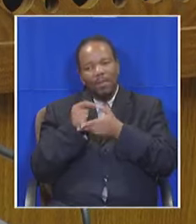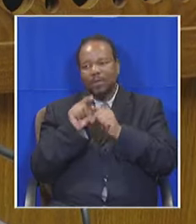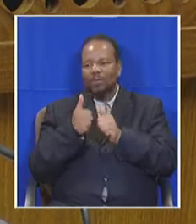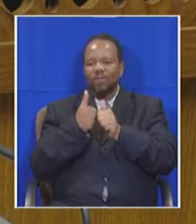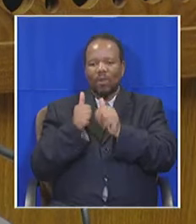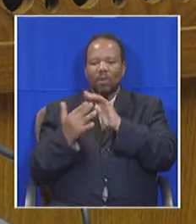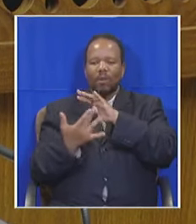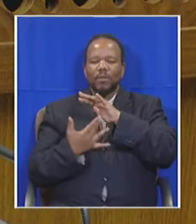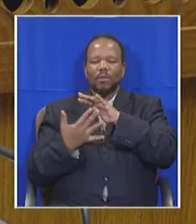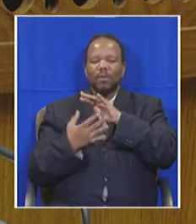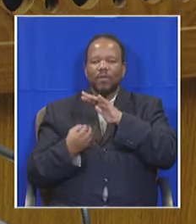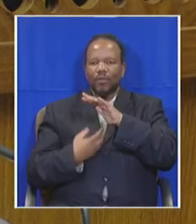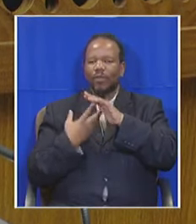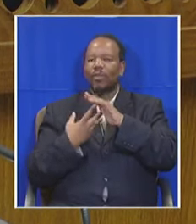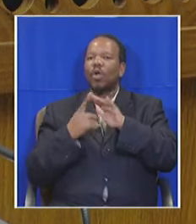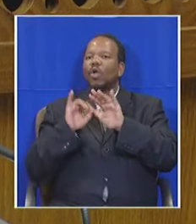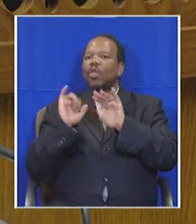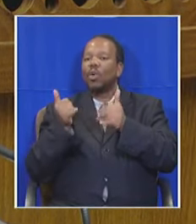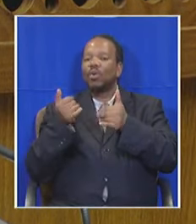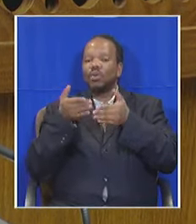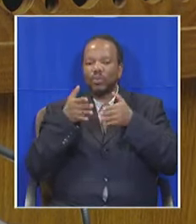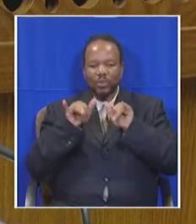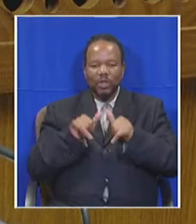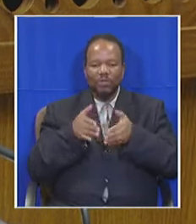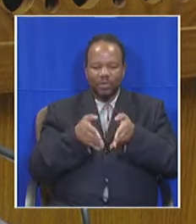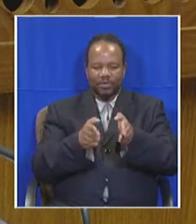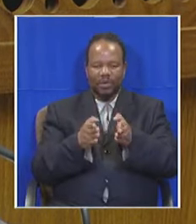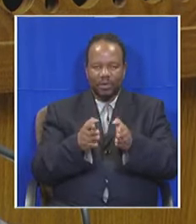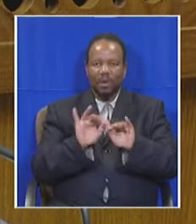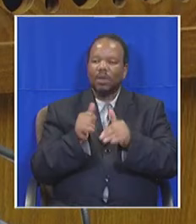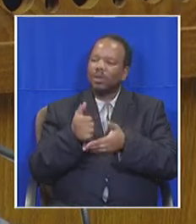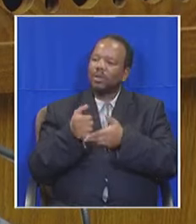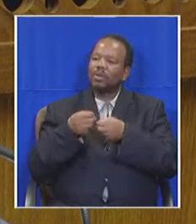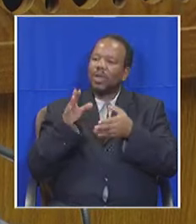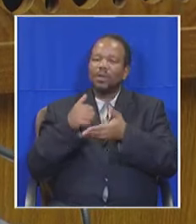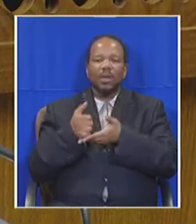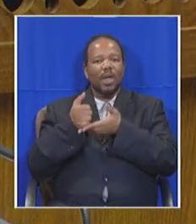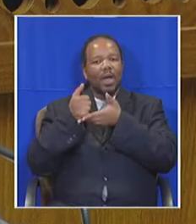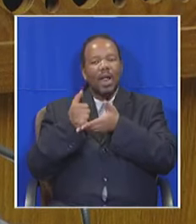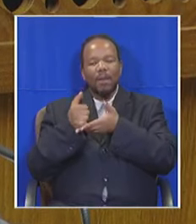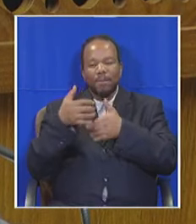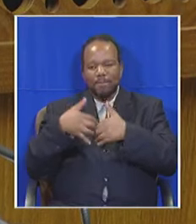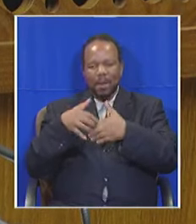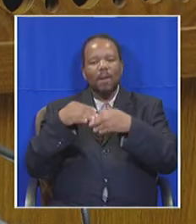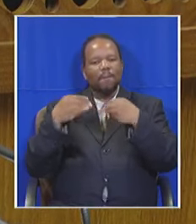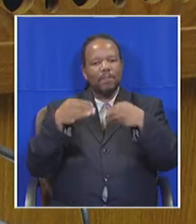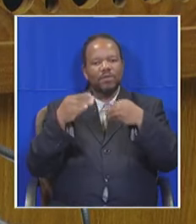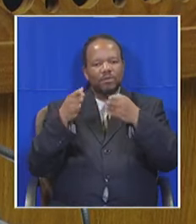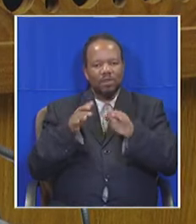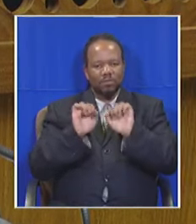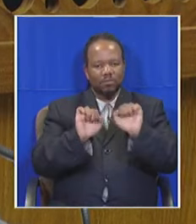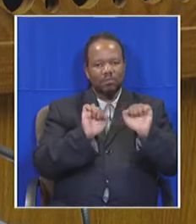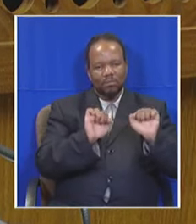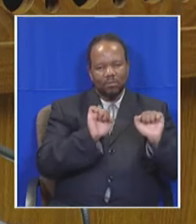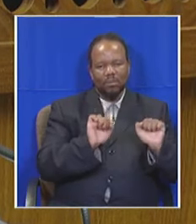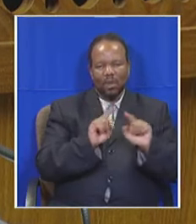people, especially those in the streets. We need a strategy to assist young people to be entrepreneurs, and this strategy should include, but not